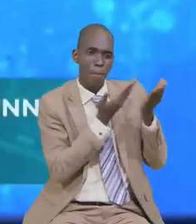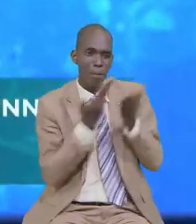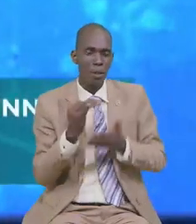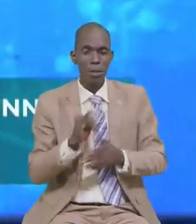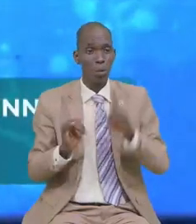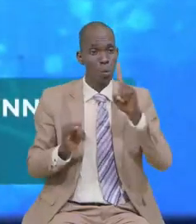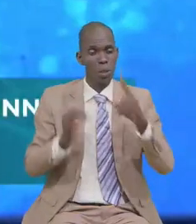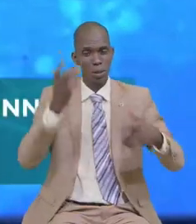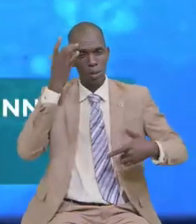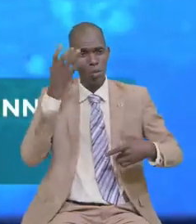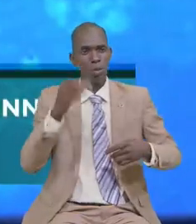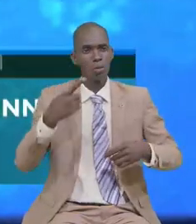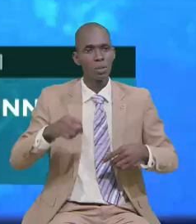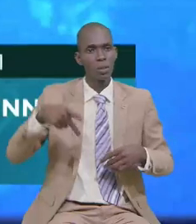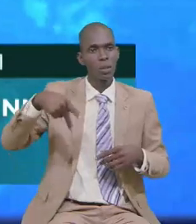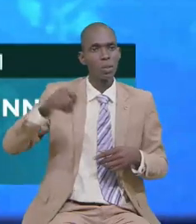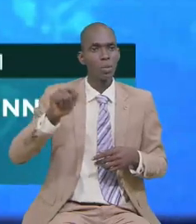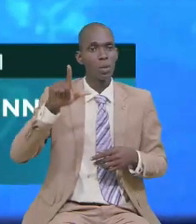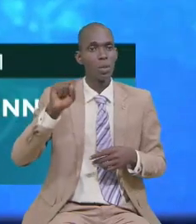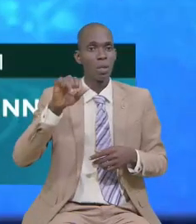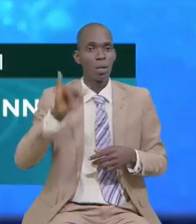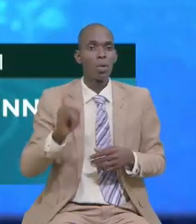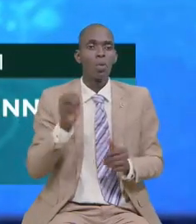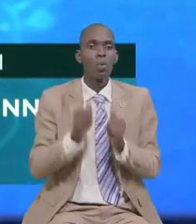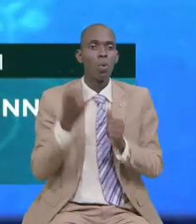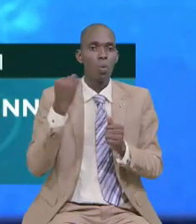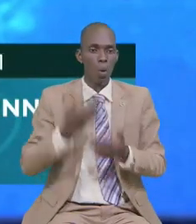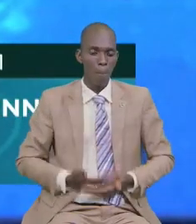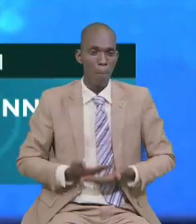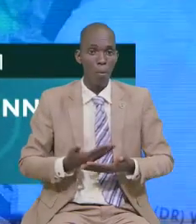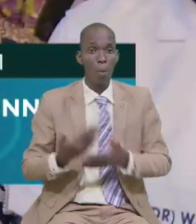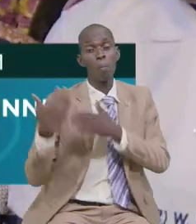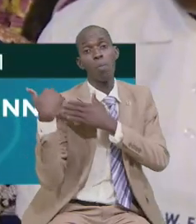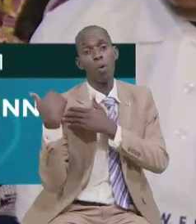of the palsy, which was born of four.